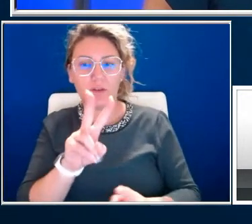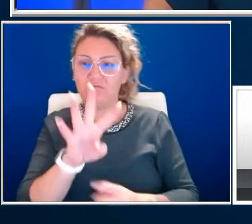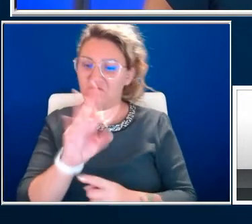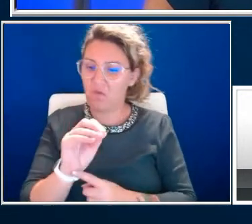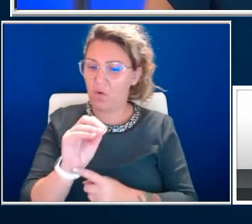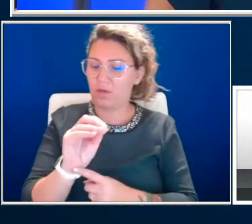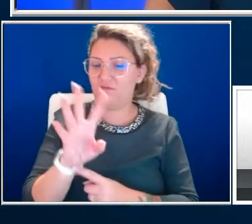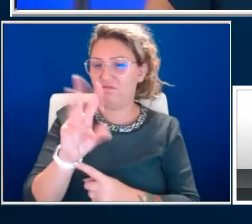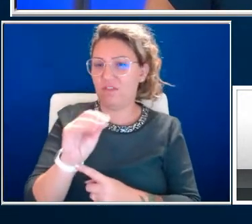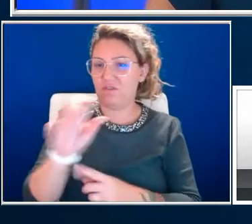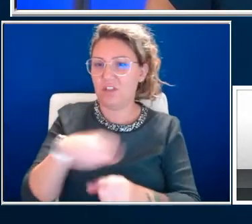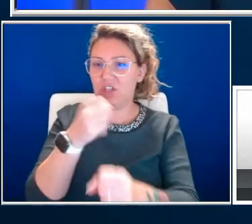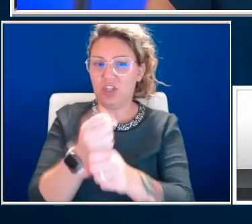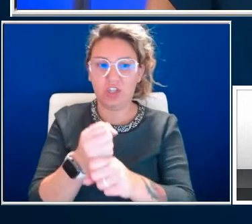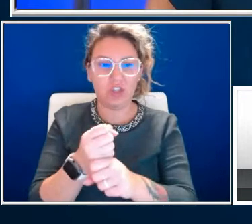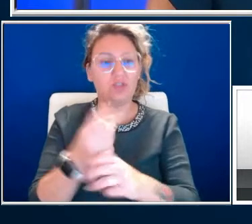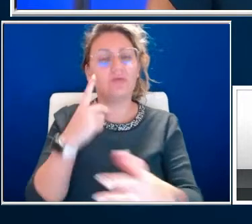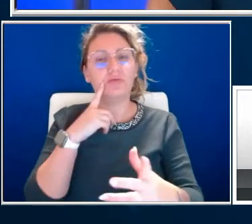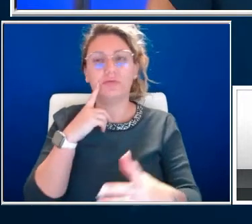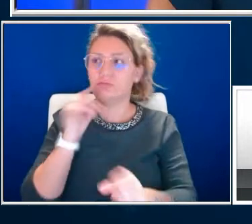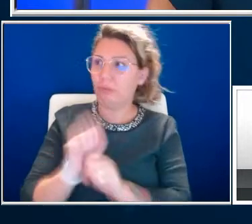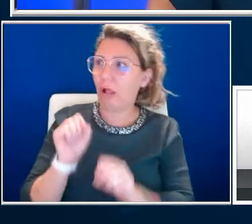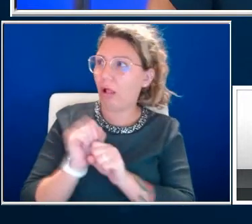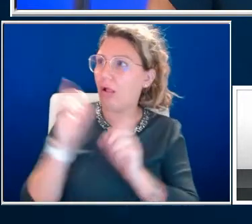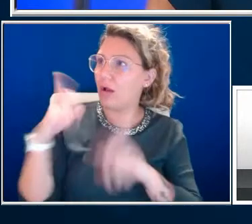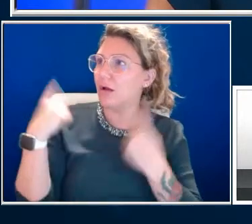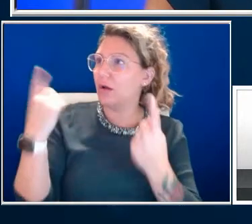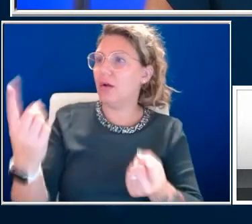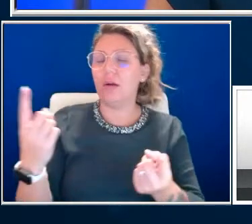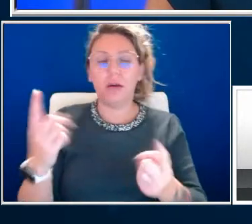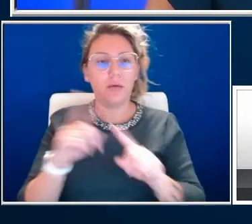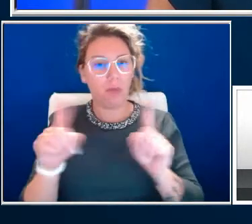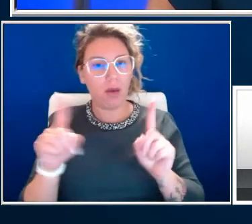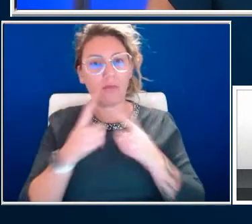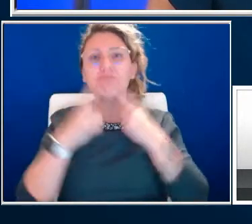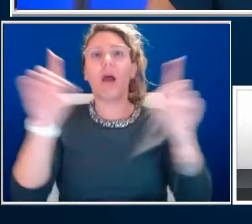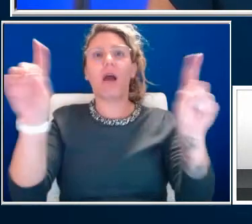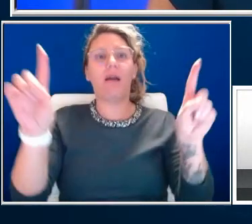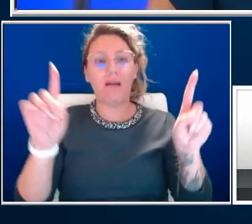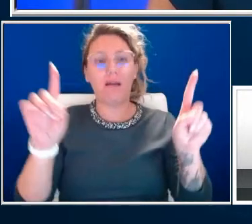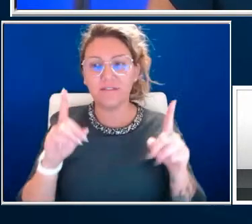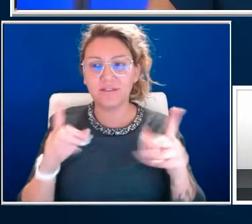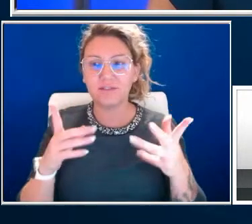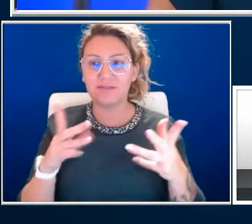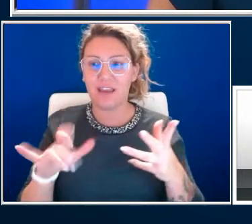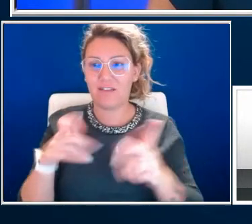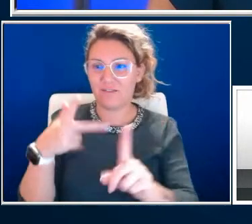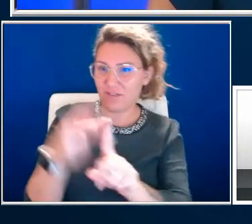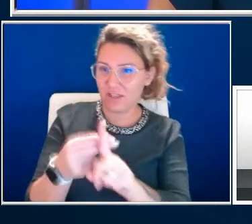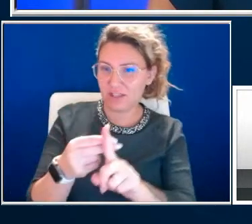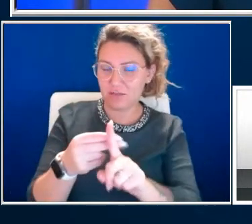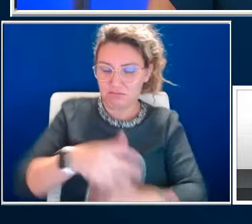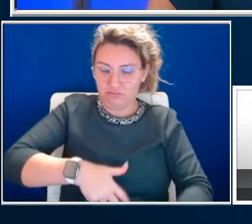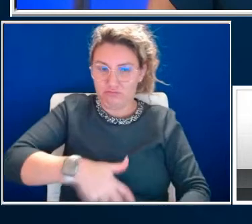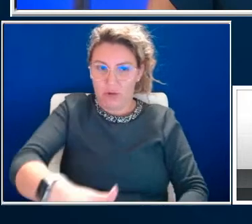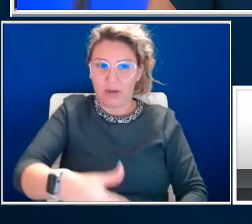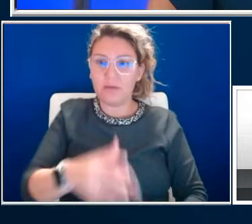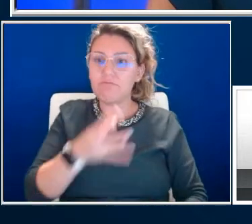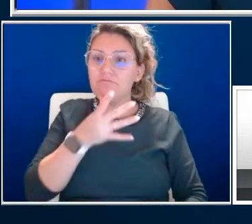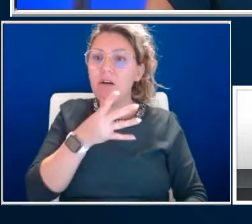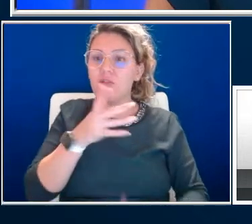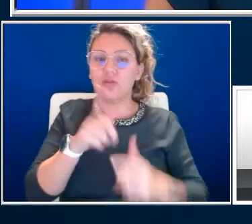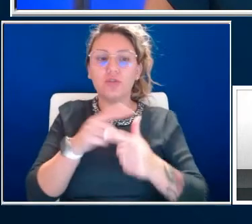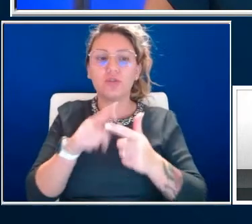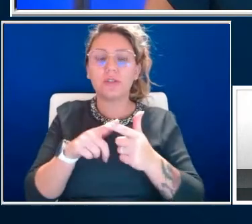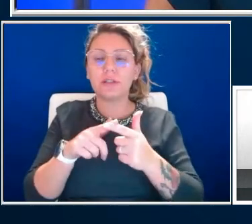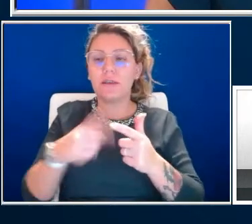but unable to produce one. So this is very good news. Again, this vaccine was given to pregnant mothers. They were then able to create that